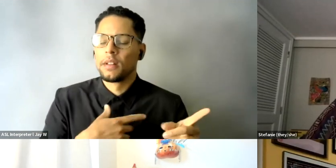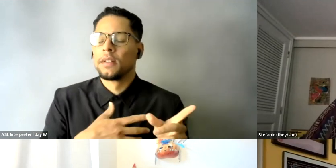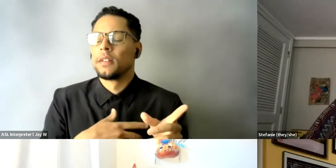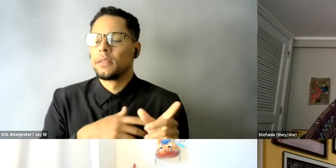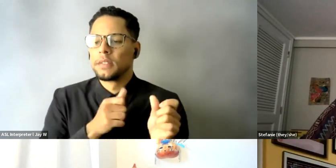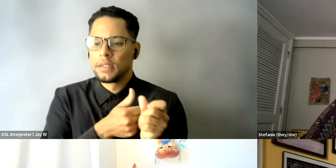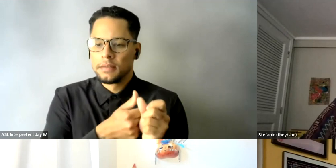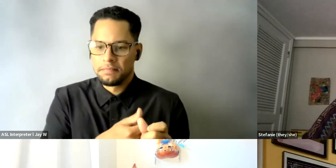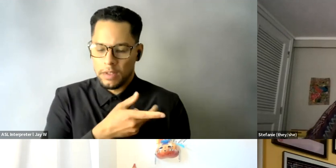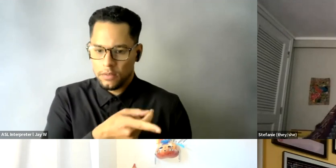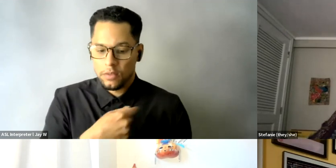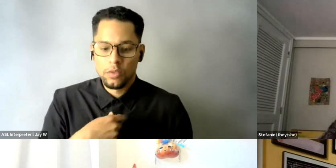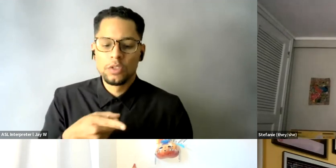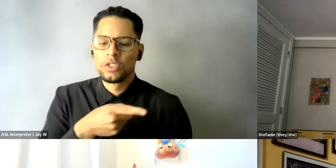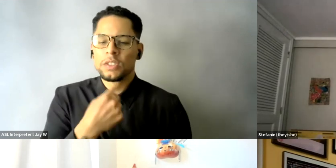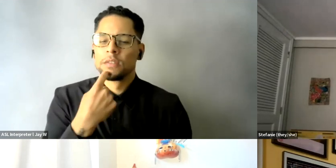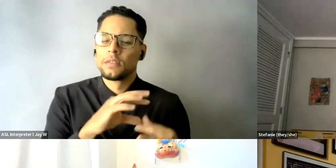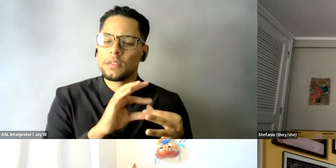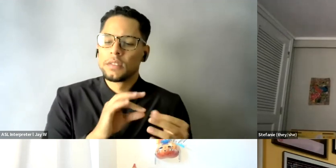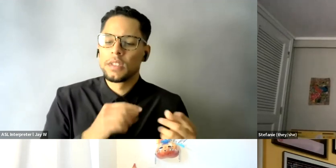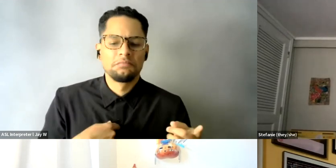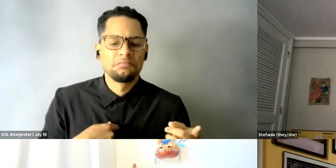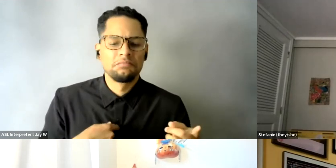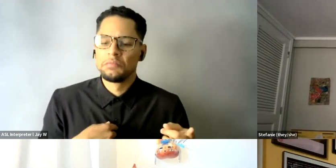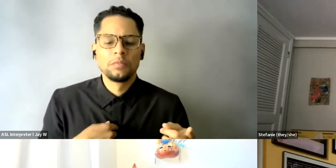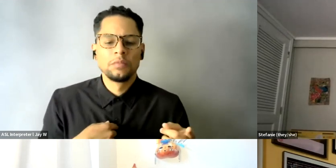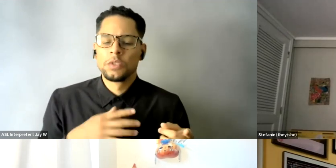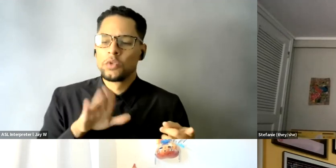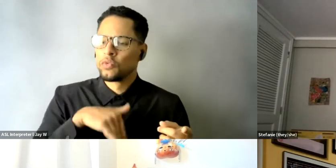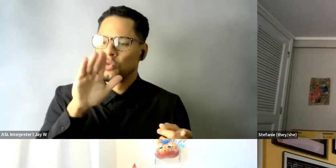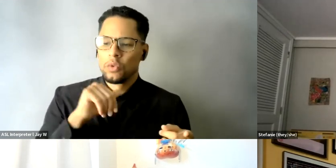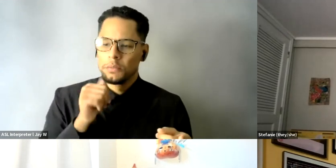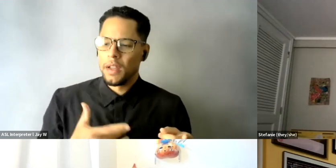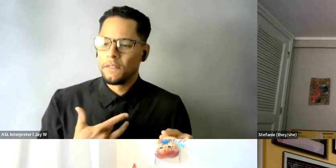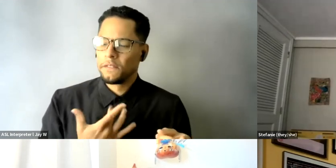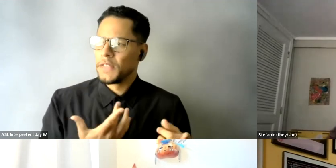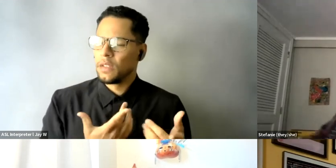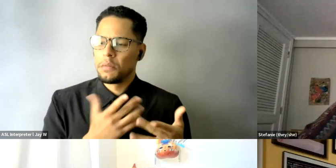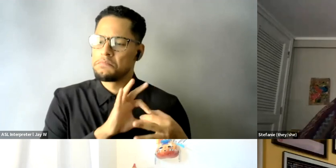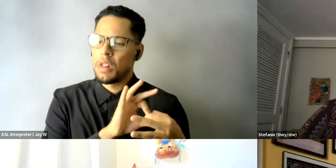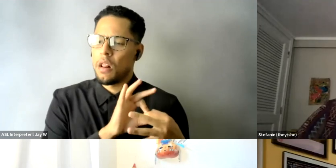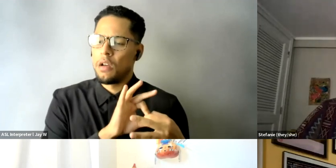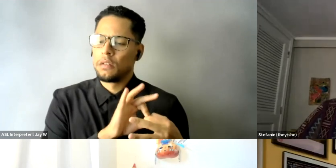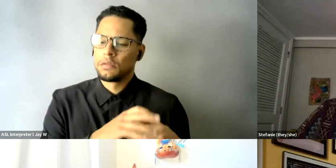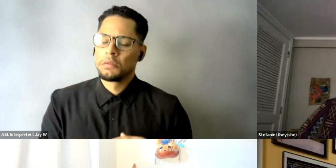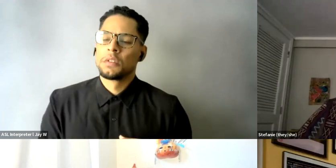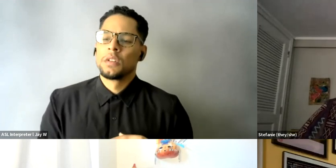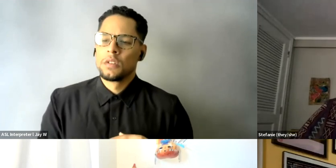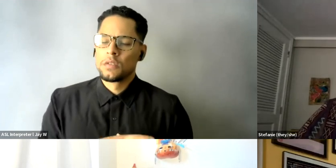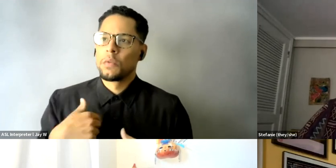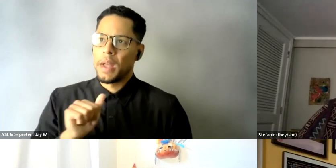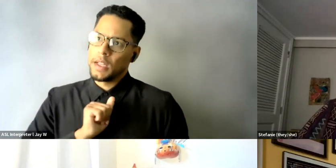fit in, like she never really belonged with the people around her. And so when I think about experiences and events